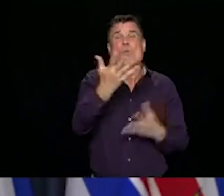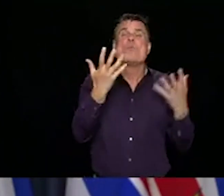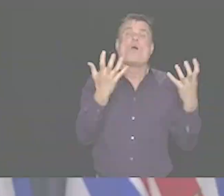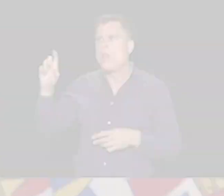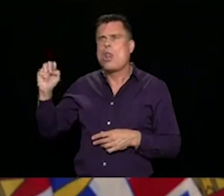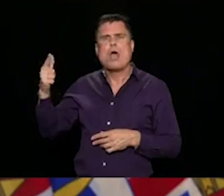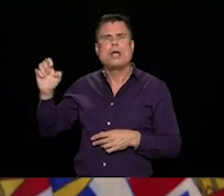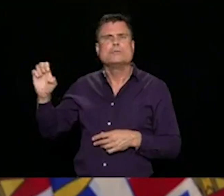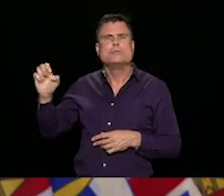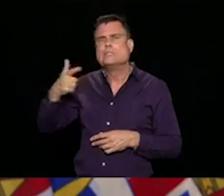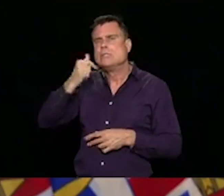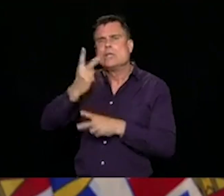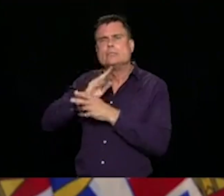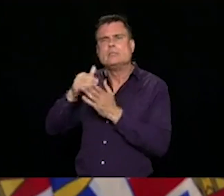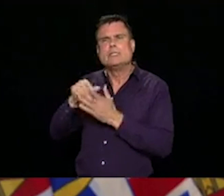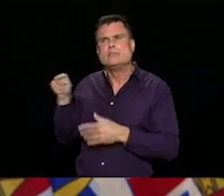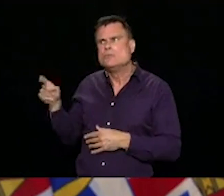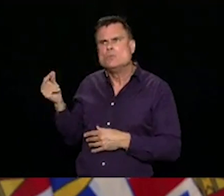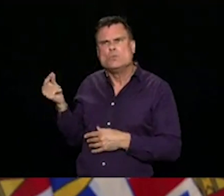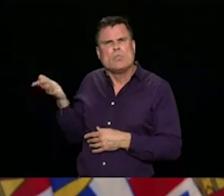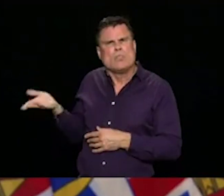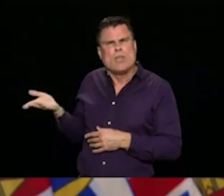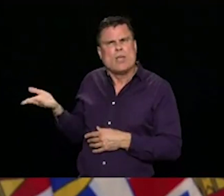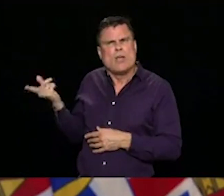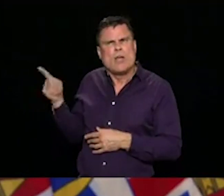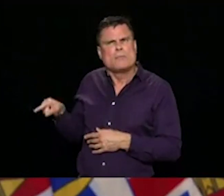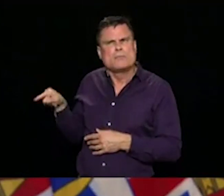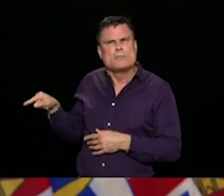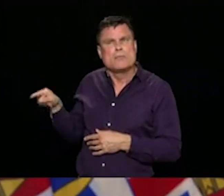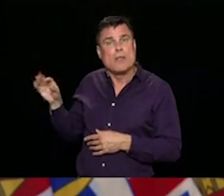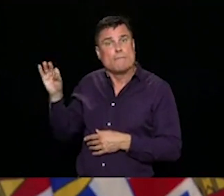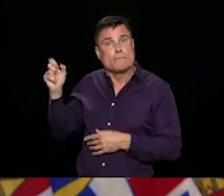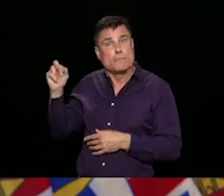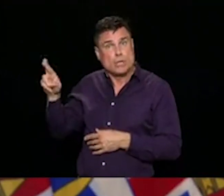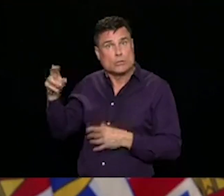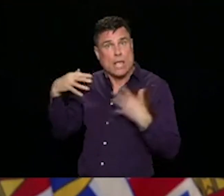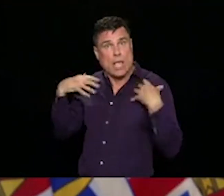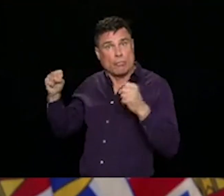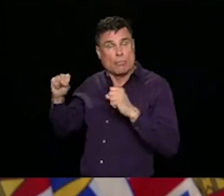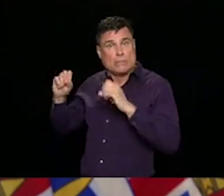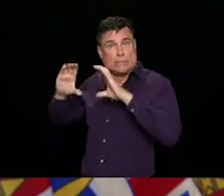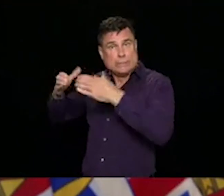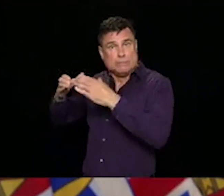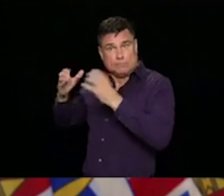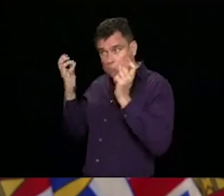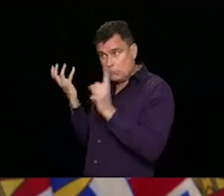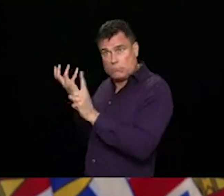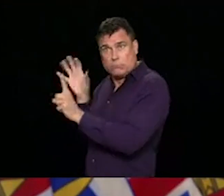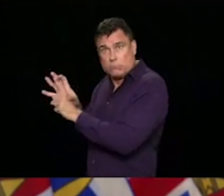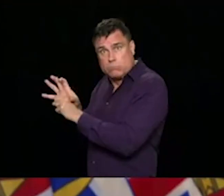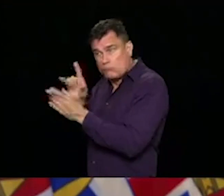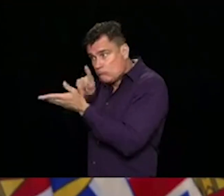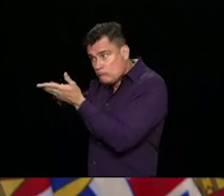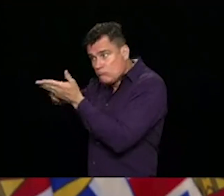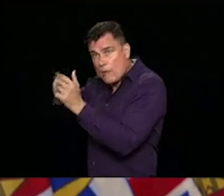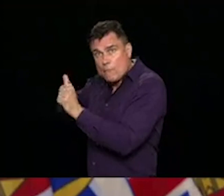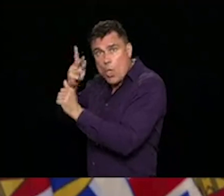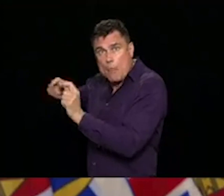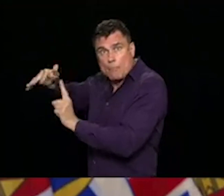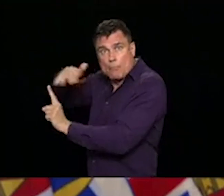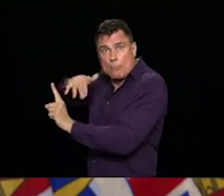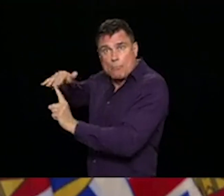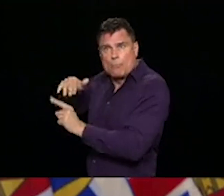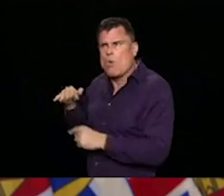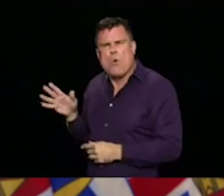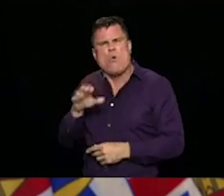necessary. I'll start with Langley Lodge. Yes, absolutely. Fraser Health has a team. They do it for every long-term care facility